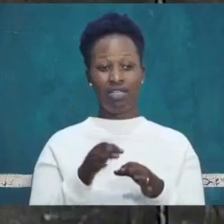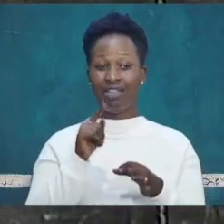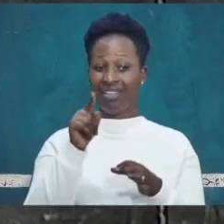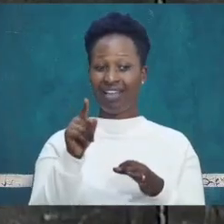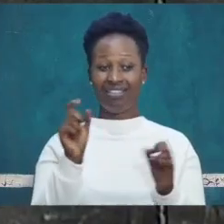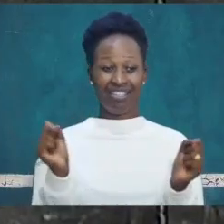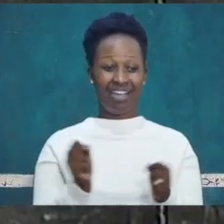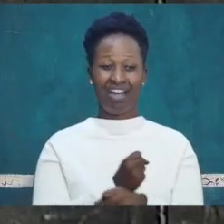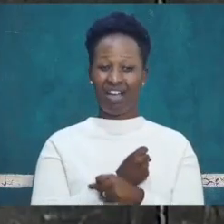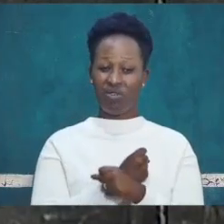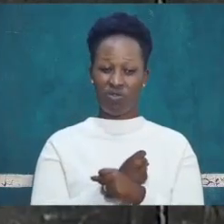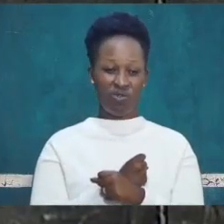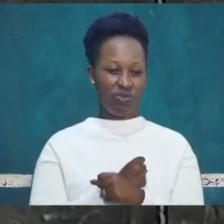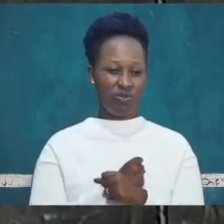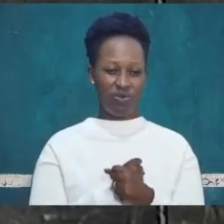cannot